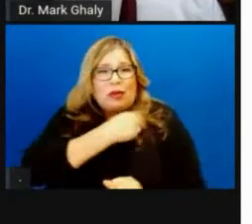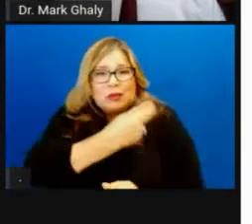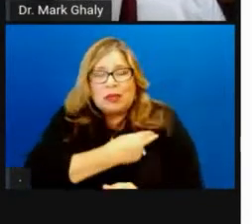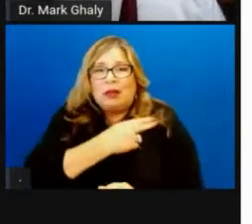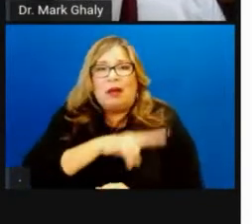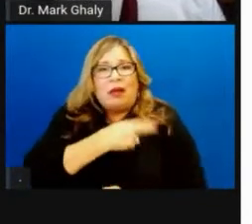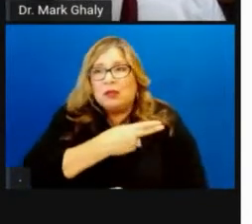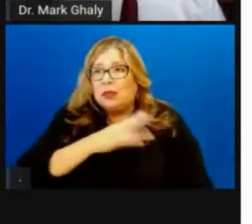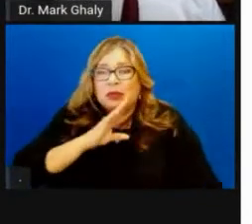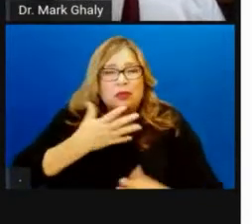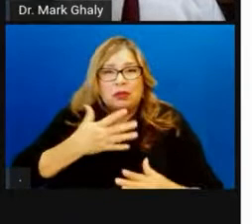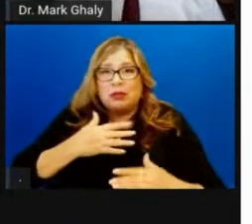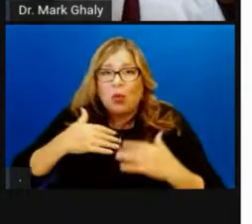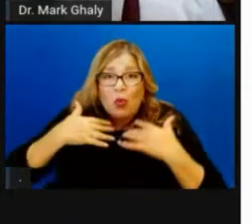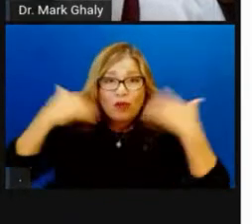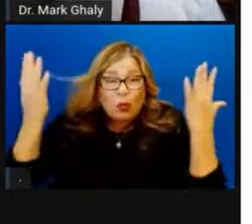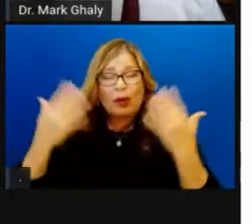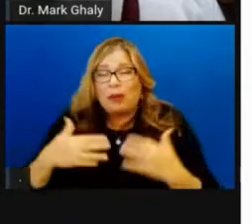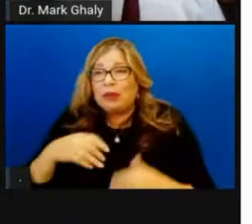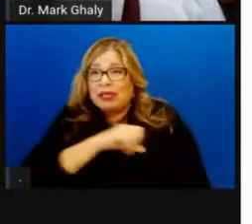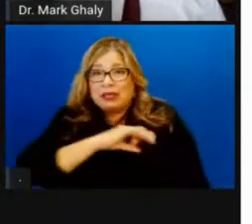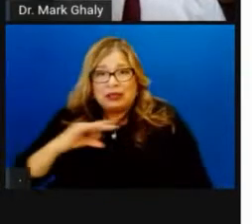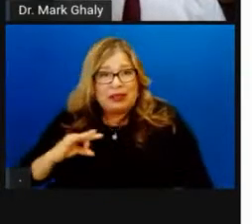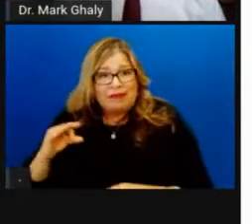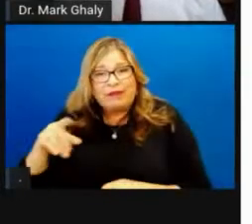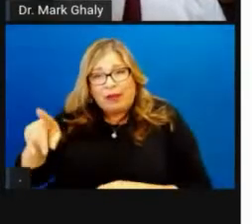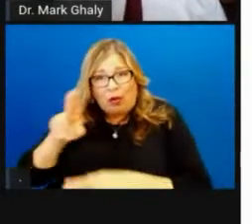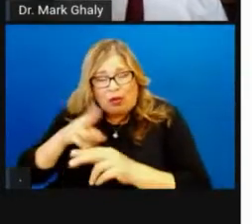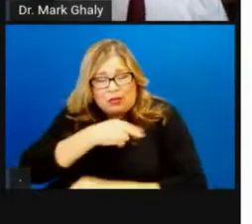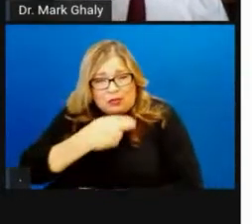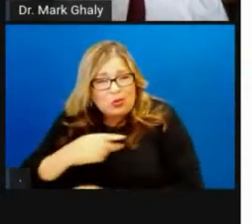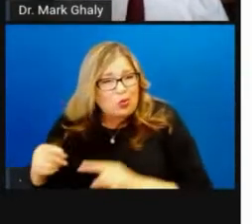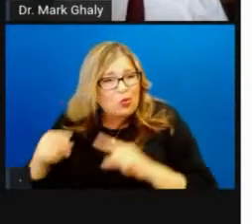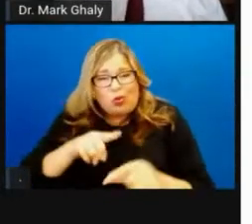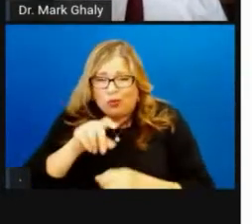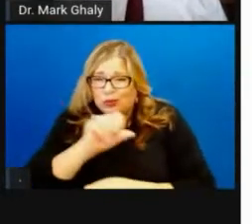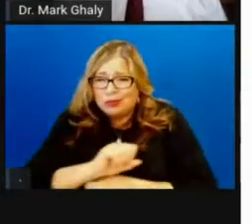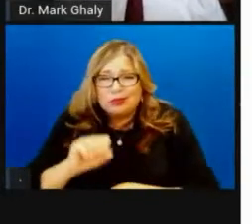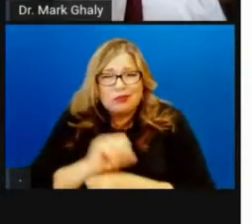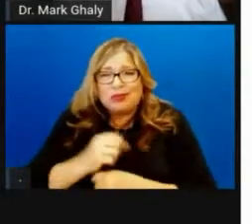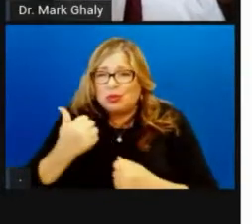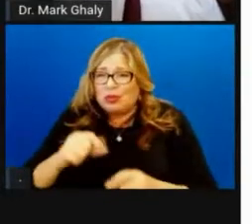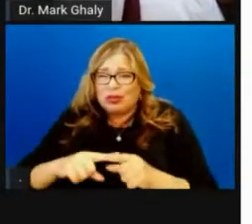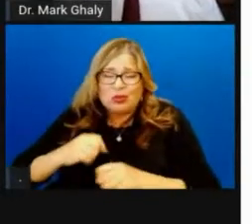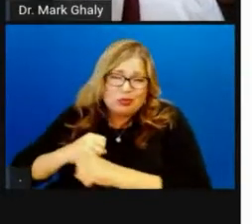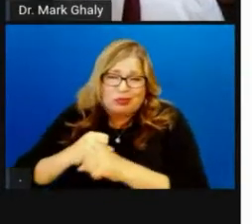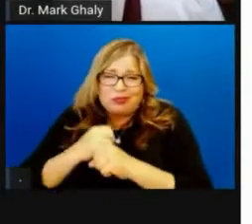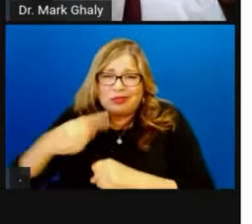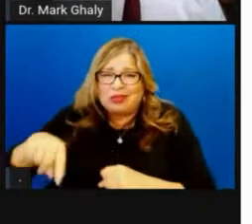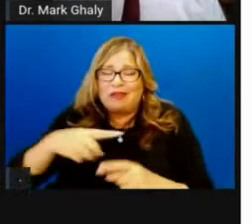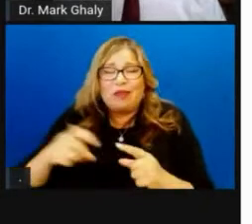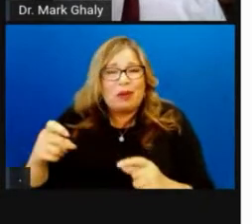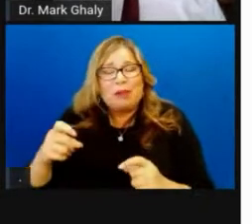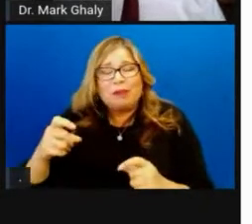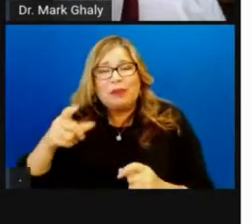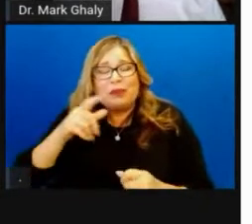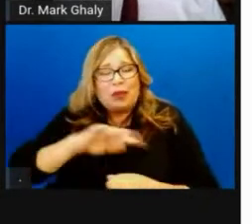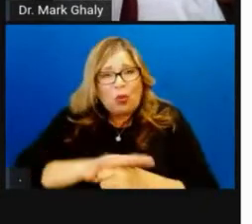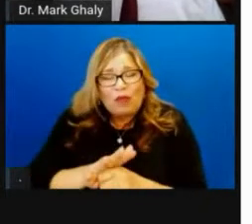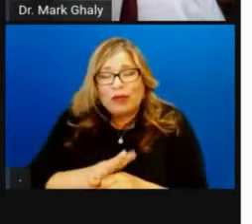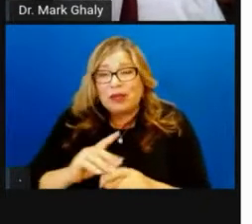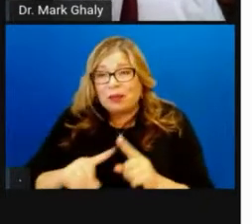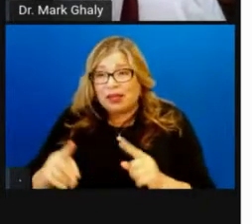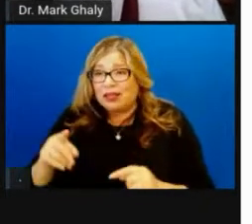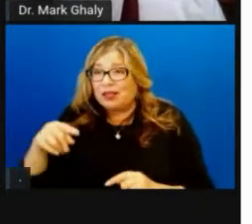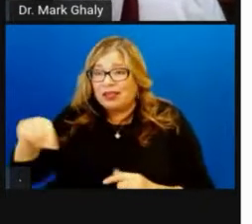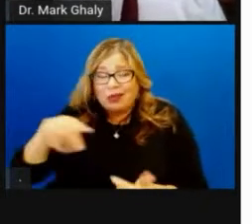and continuing to fight the good fight against COVID to keep Californians as healthy as possible, but they were having to deal with